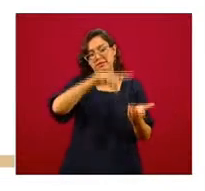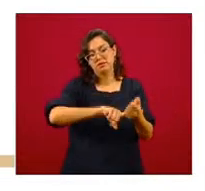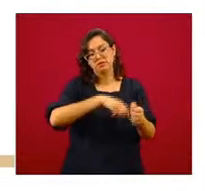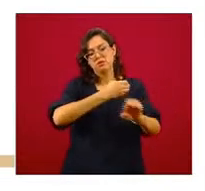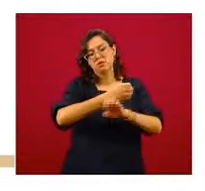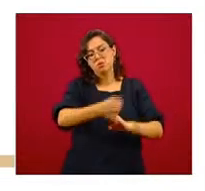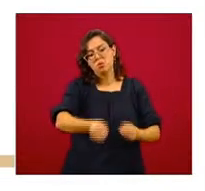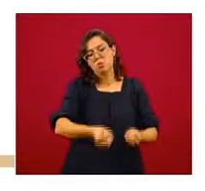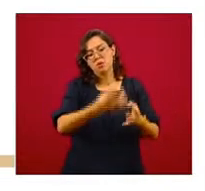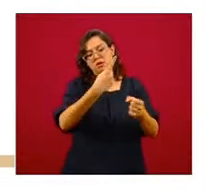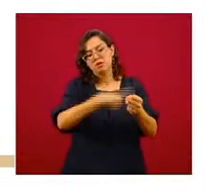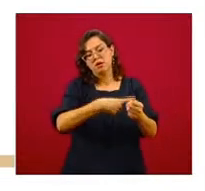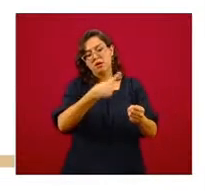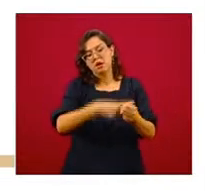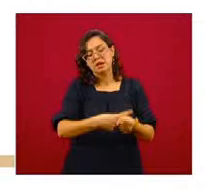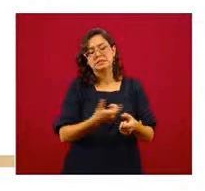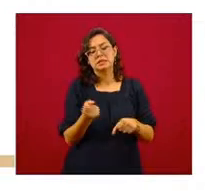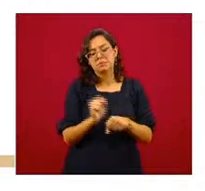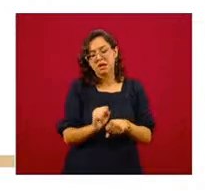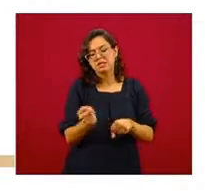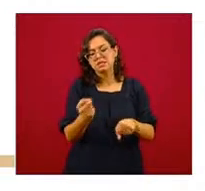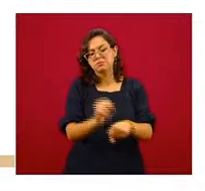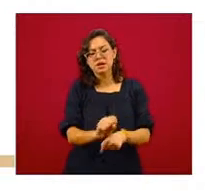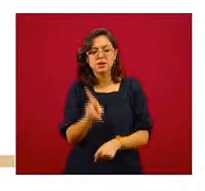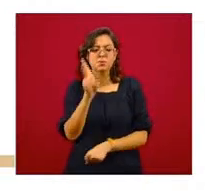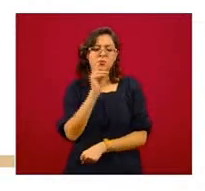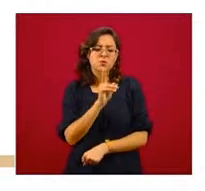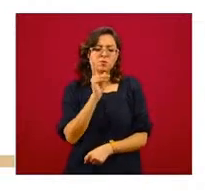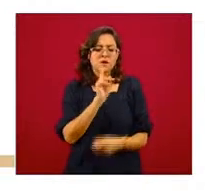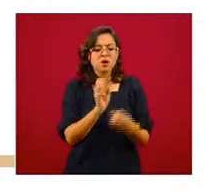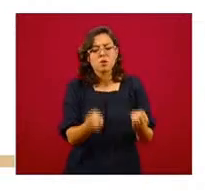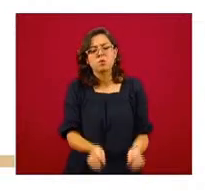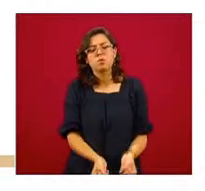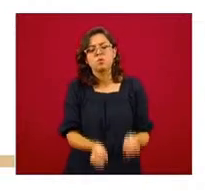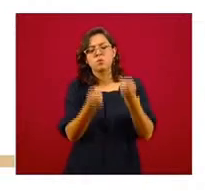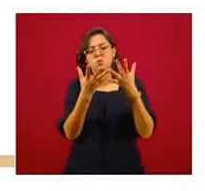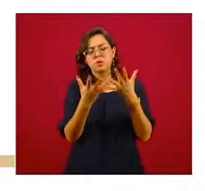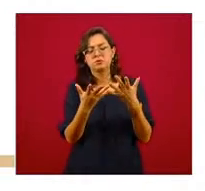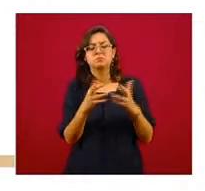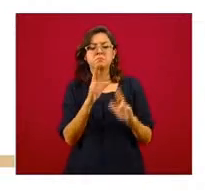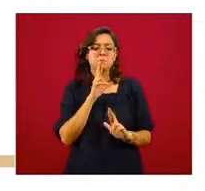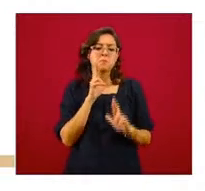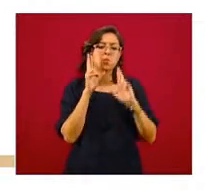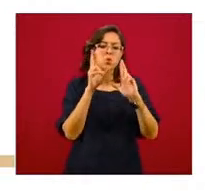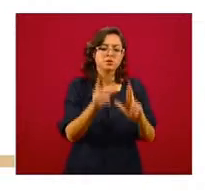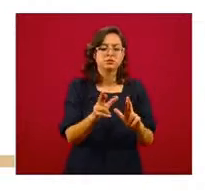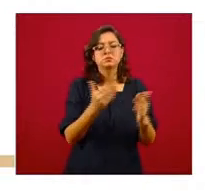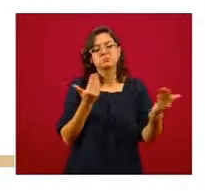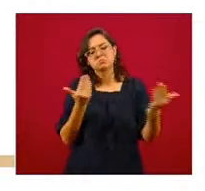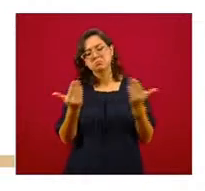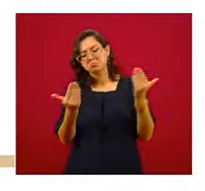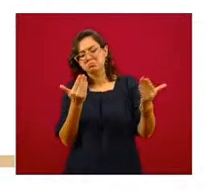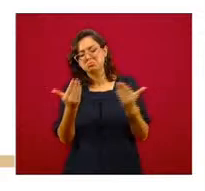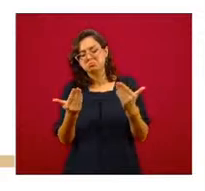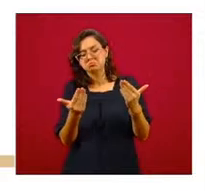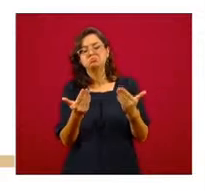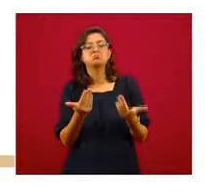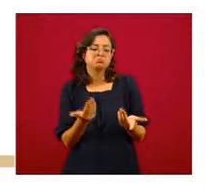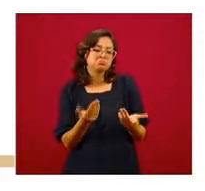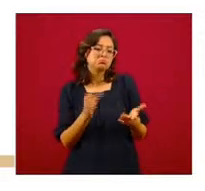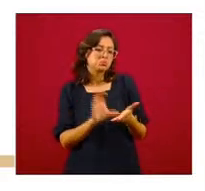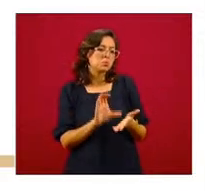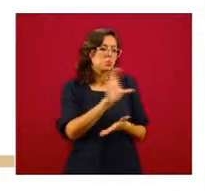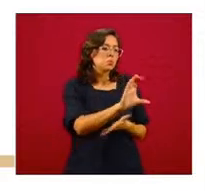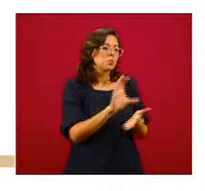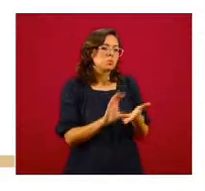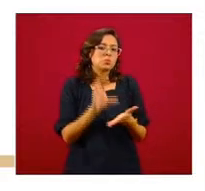the total population in the state, the number of samples processed throughout the week, as well as productivity. And through this